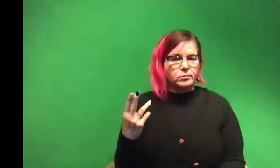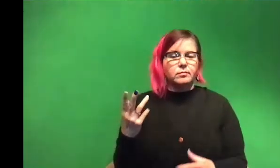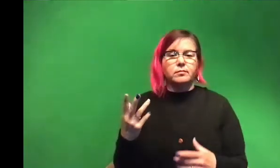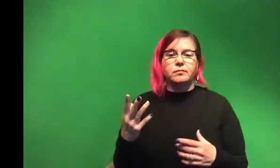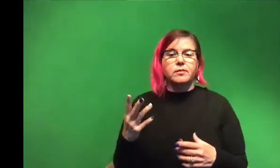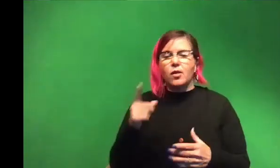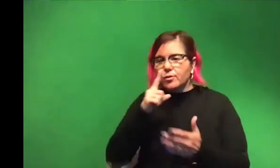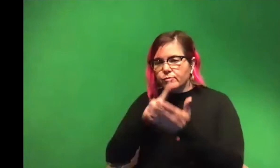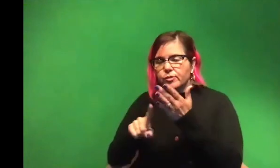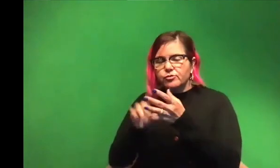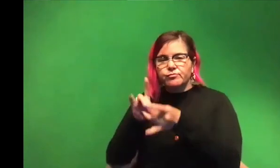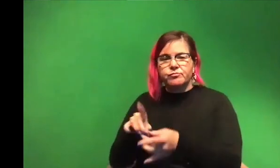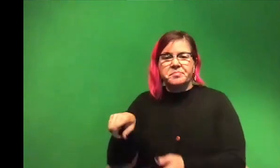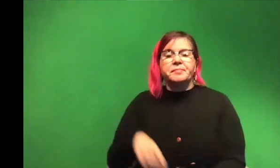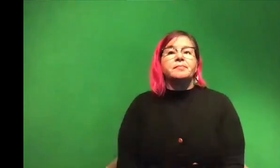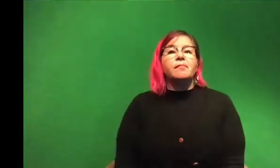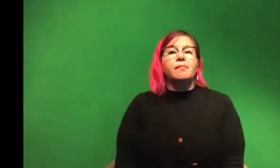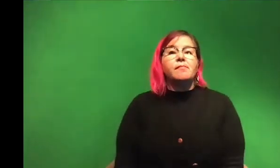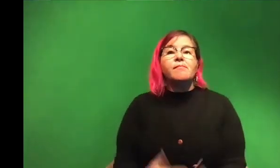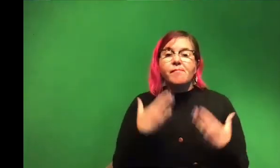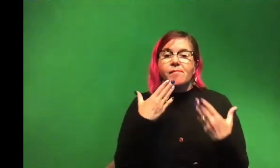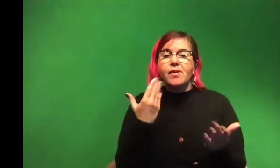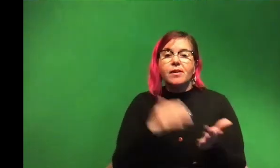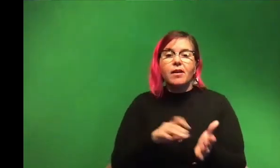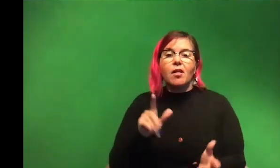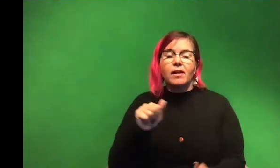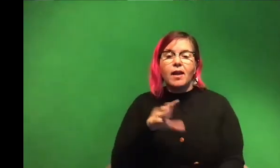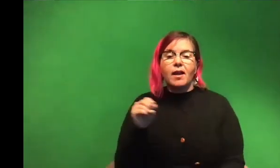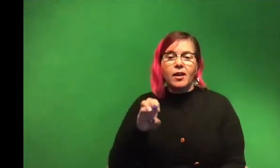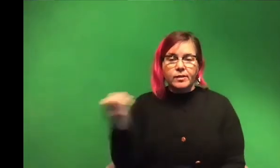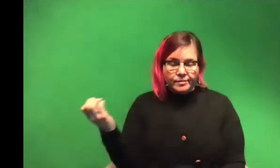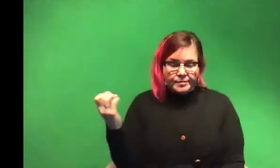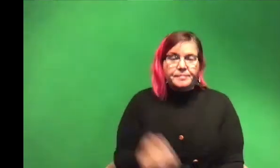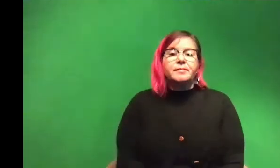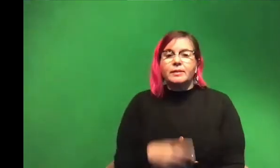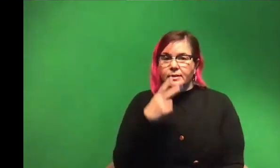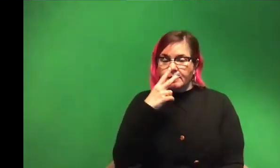research that we do on them. So thank you again, Laura and Erin, and we'll